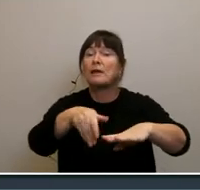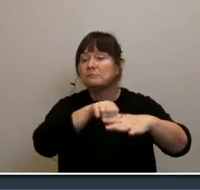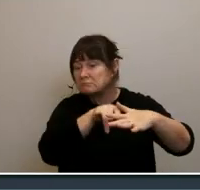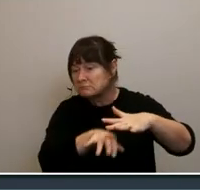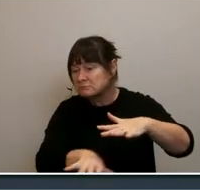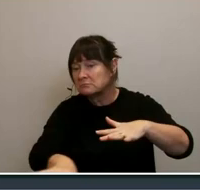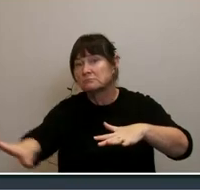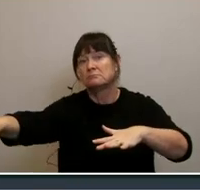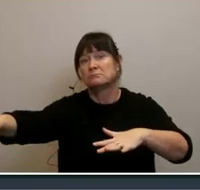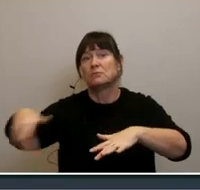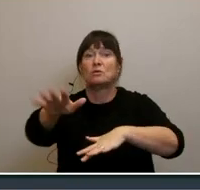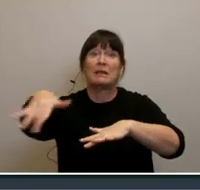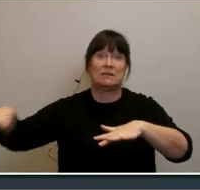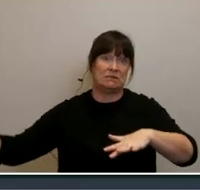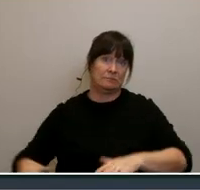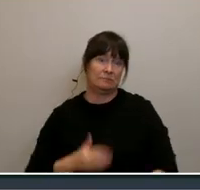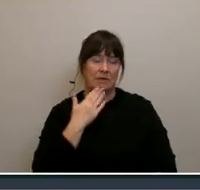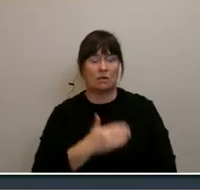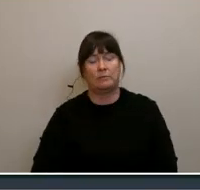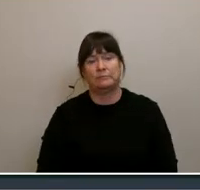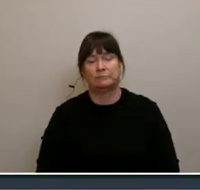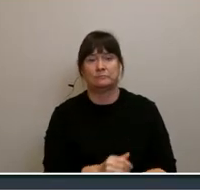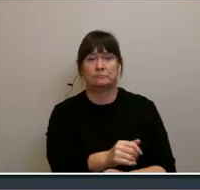dispelled out onto the beach. Thank you.